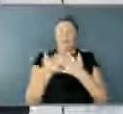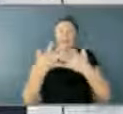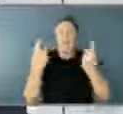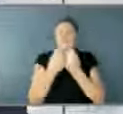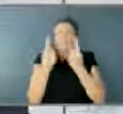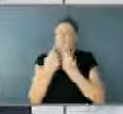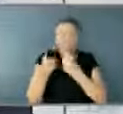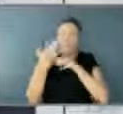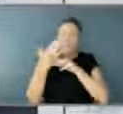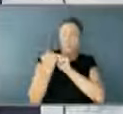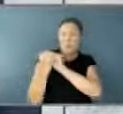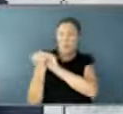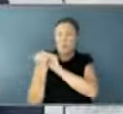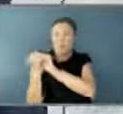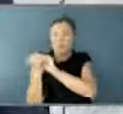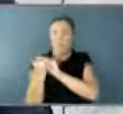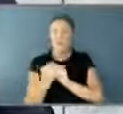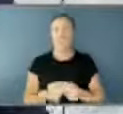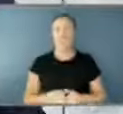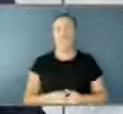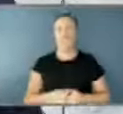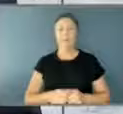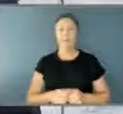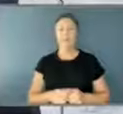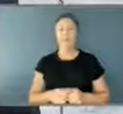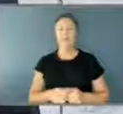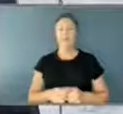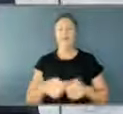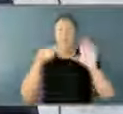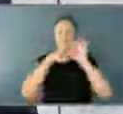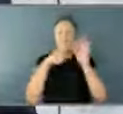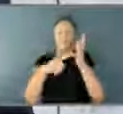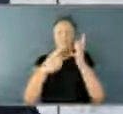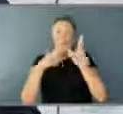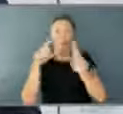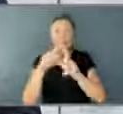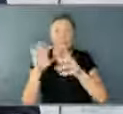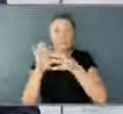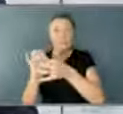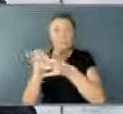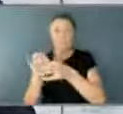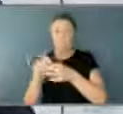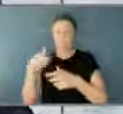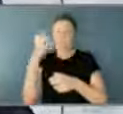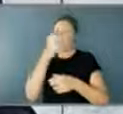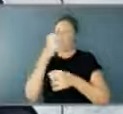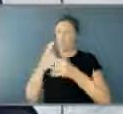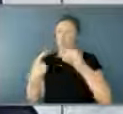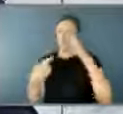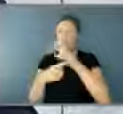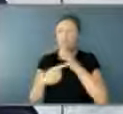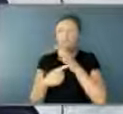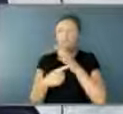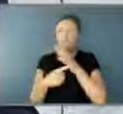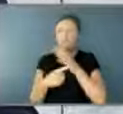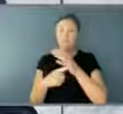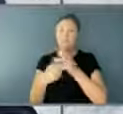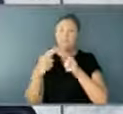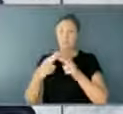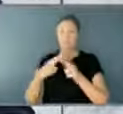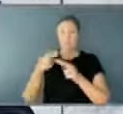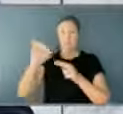agenda on the Five Eyes. The Quad relationship, a high priority for the Biden administration as